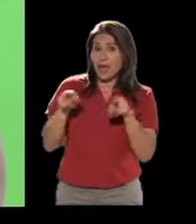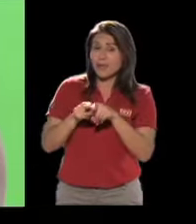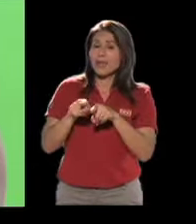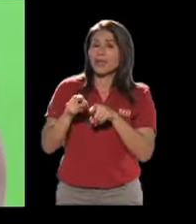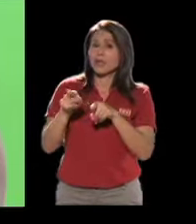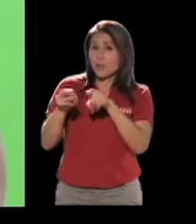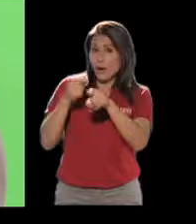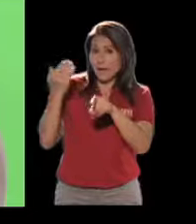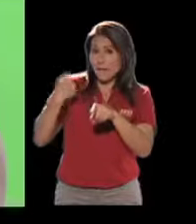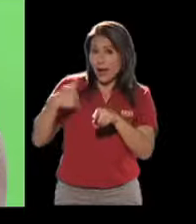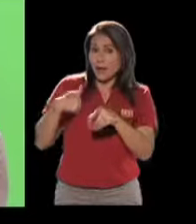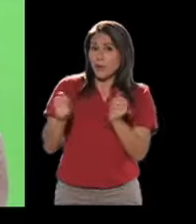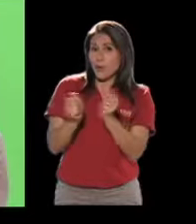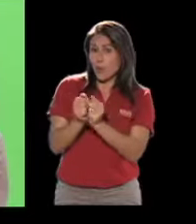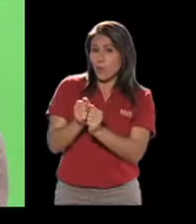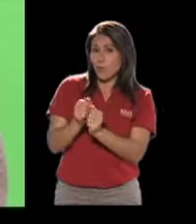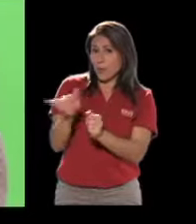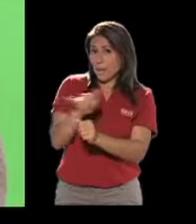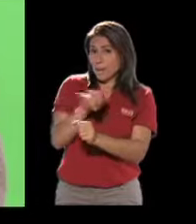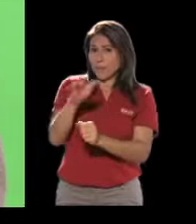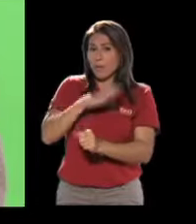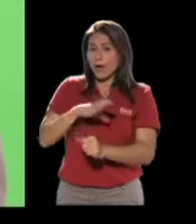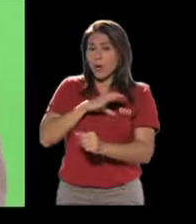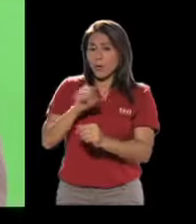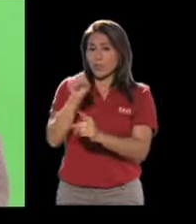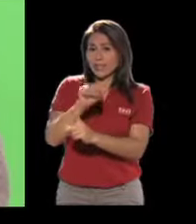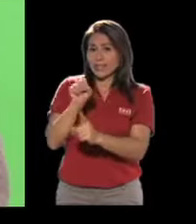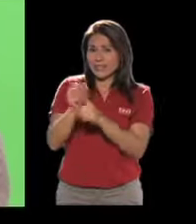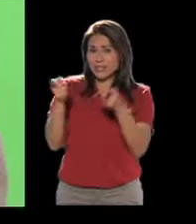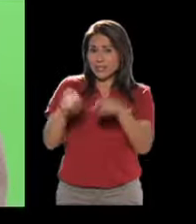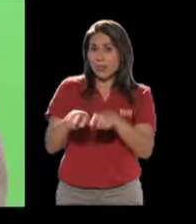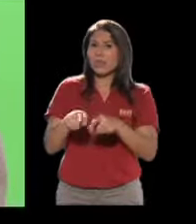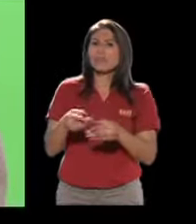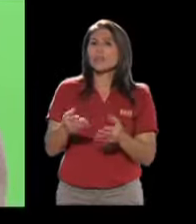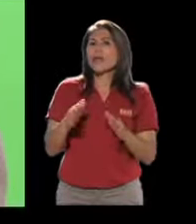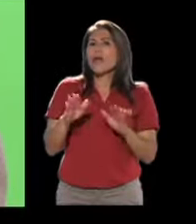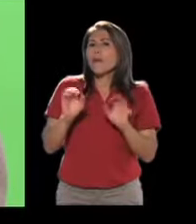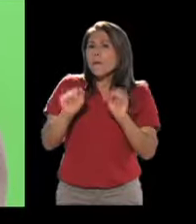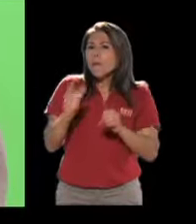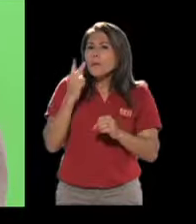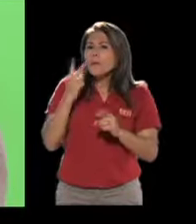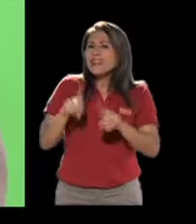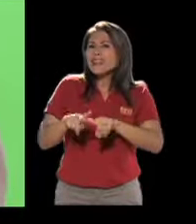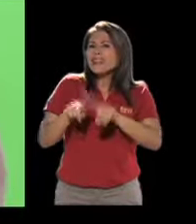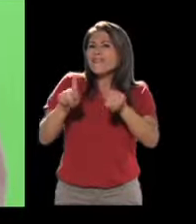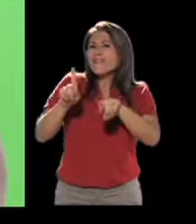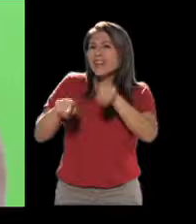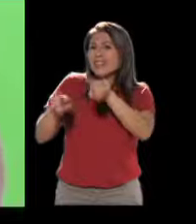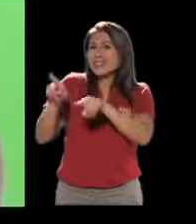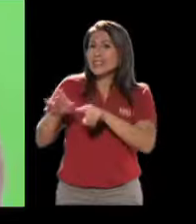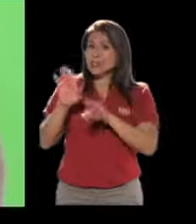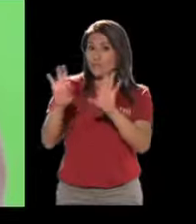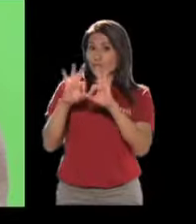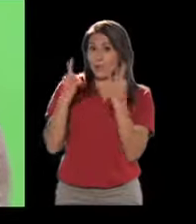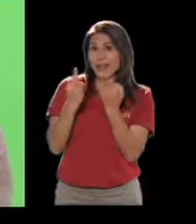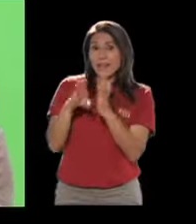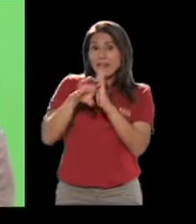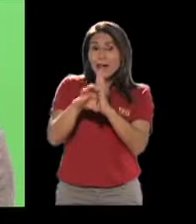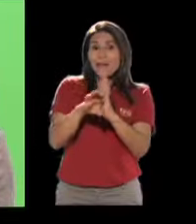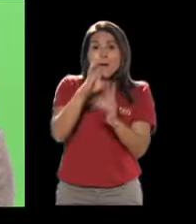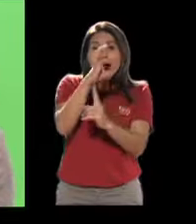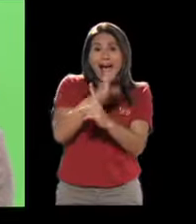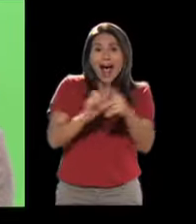esta autism condición. and you have a brother with this ¿Cómo condition. podemos ver las diferencias y evidenciar, en el caso de su familia, que cada caso